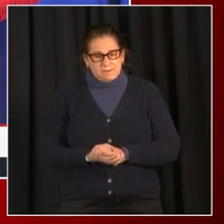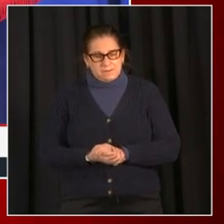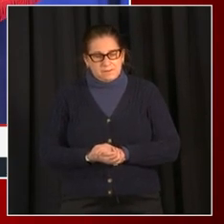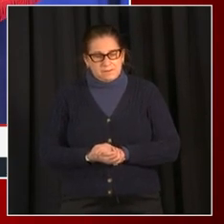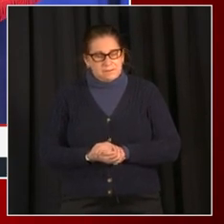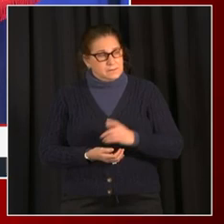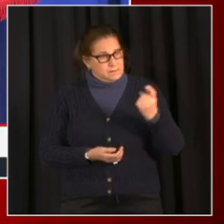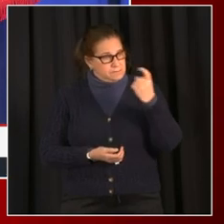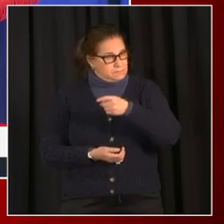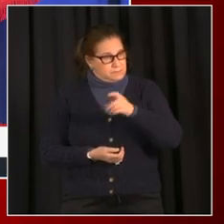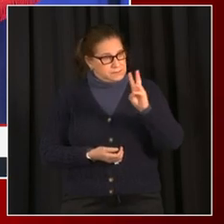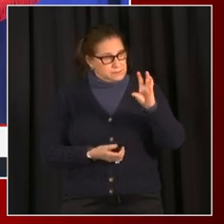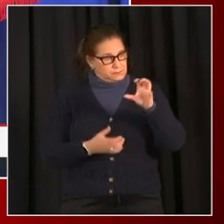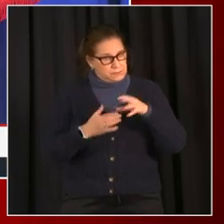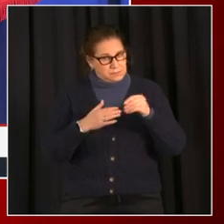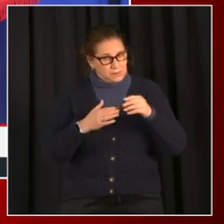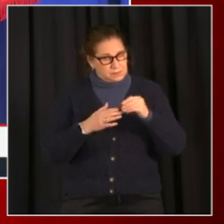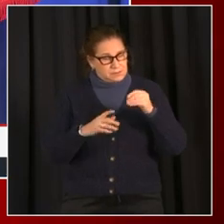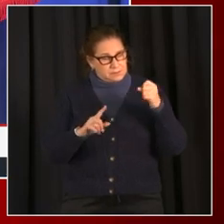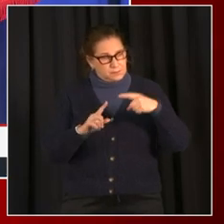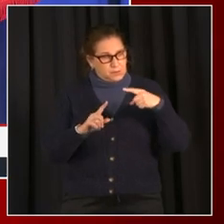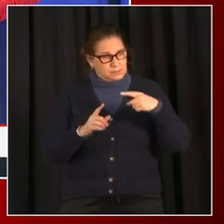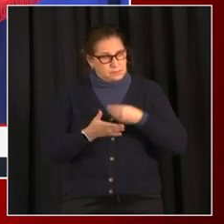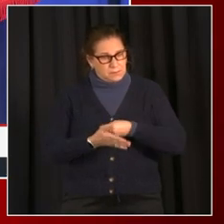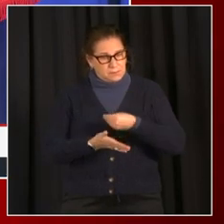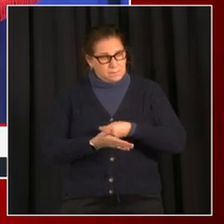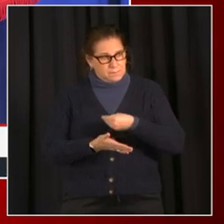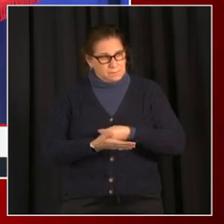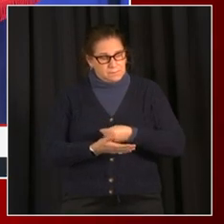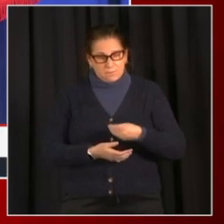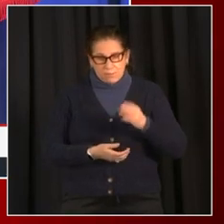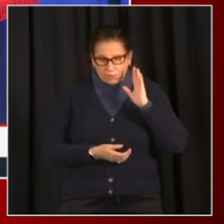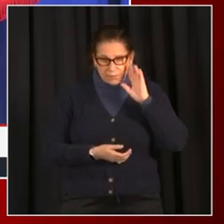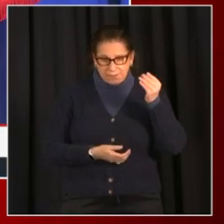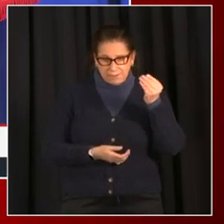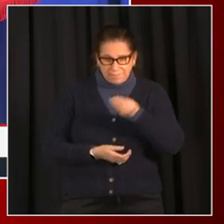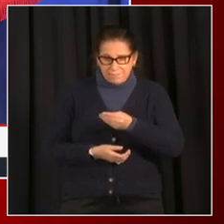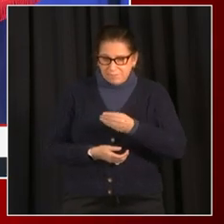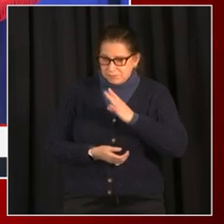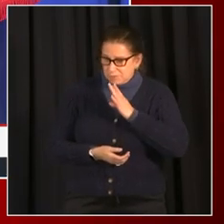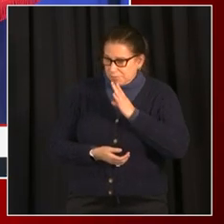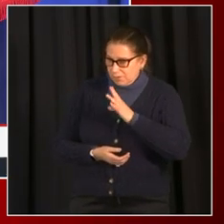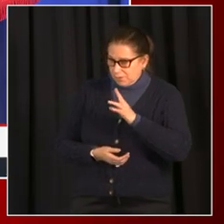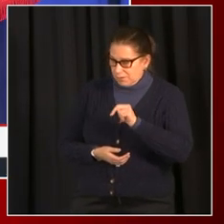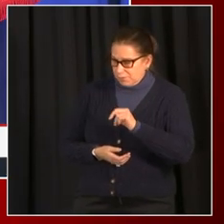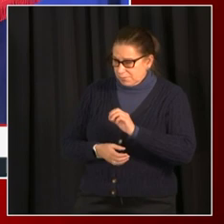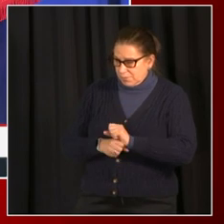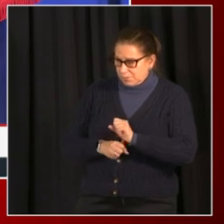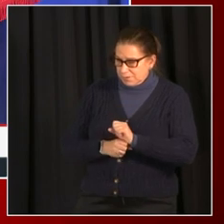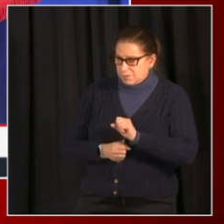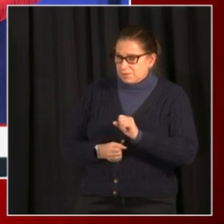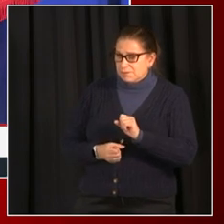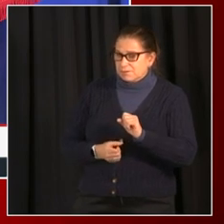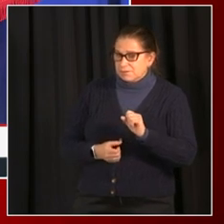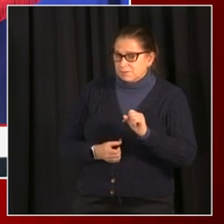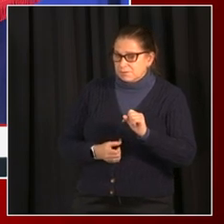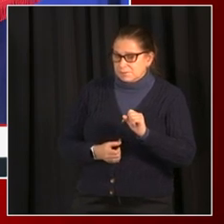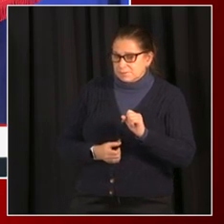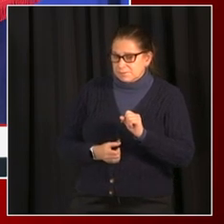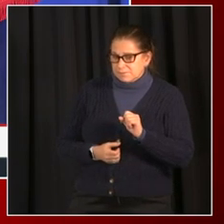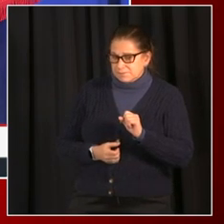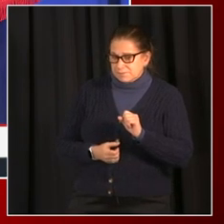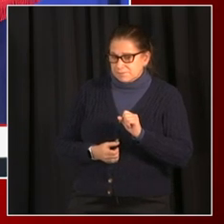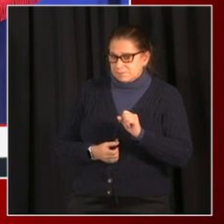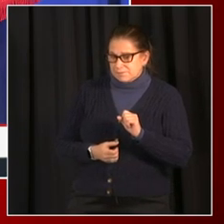you're referring to is we announced maybe 2 weeks ago that we would, for some